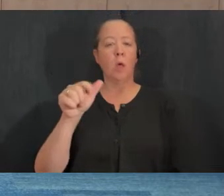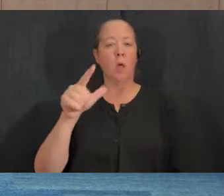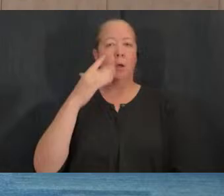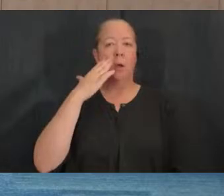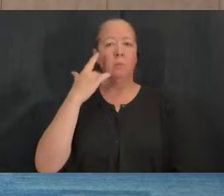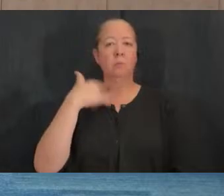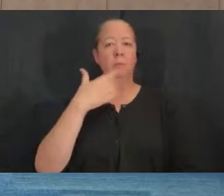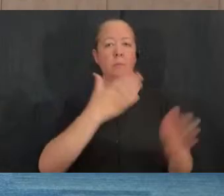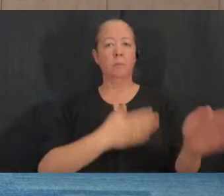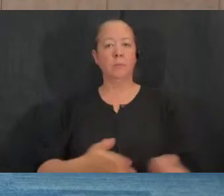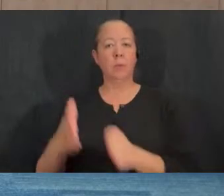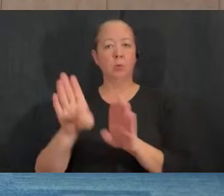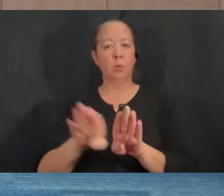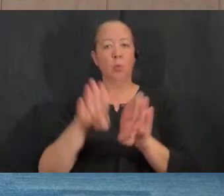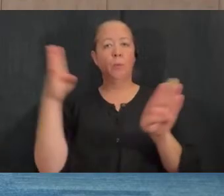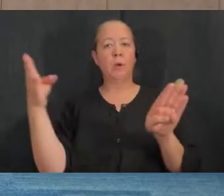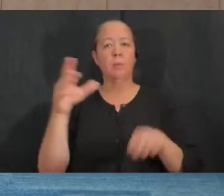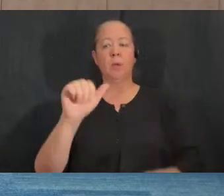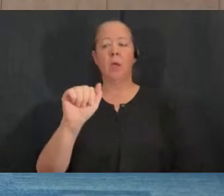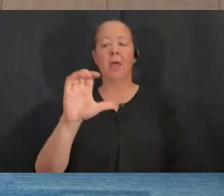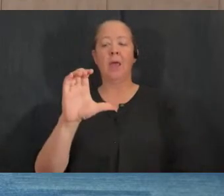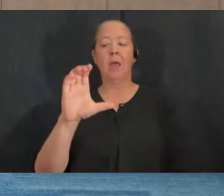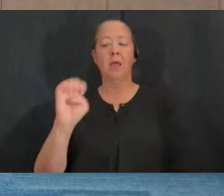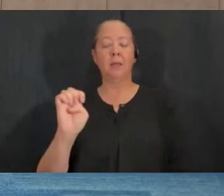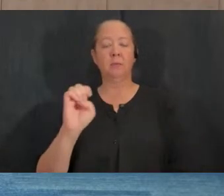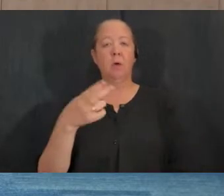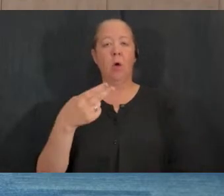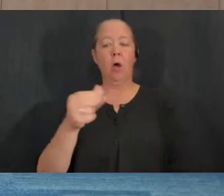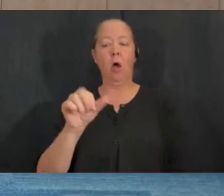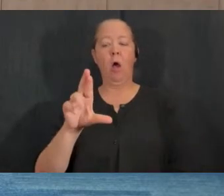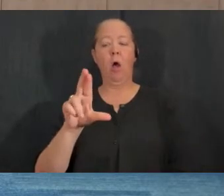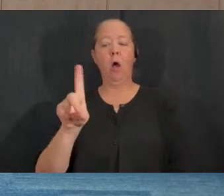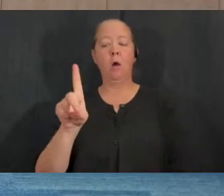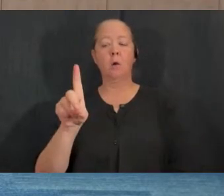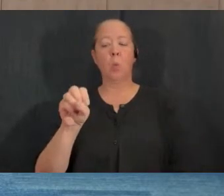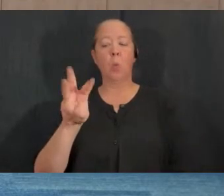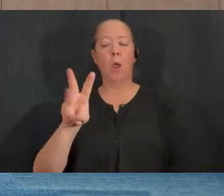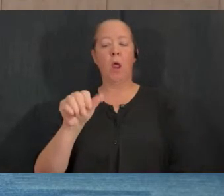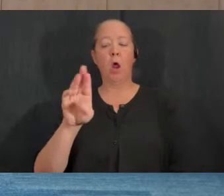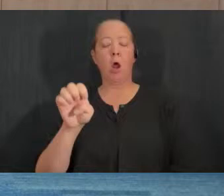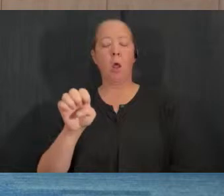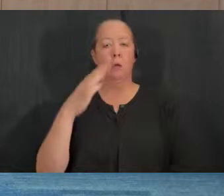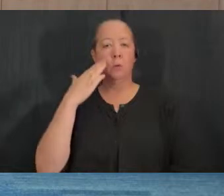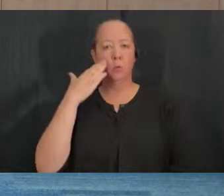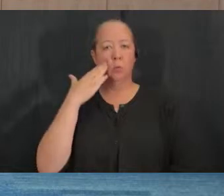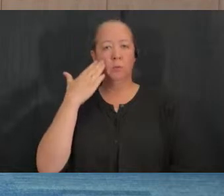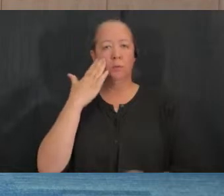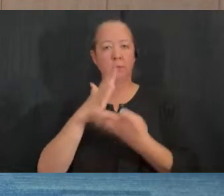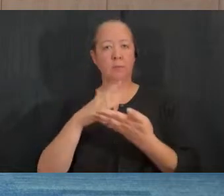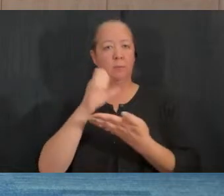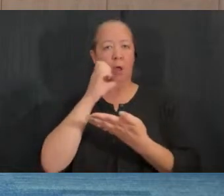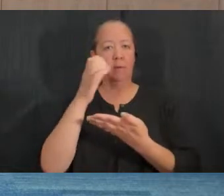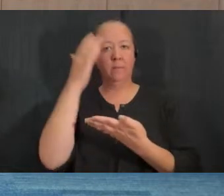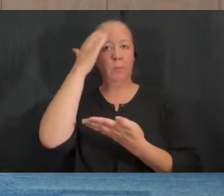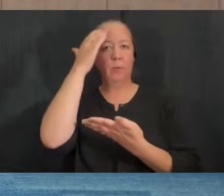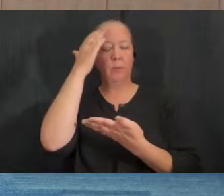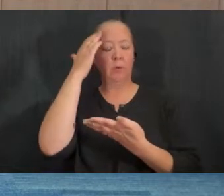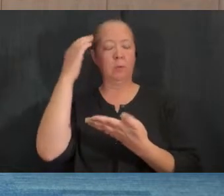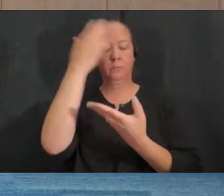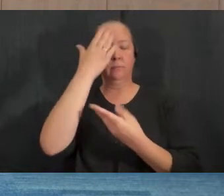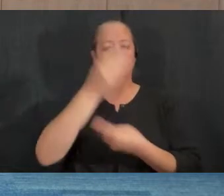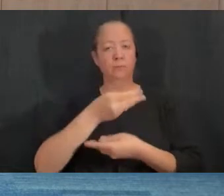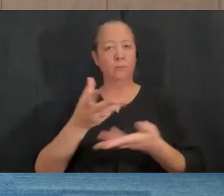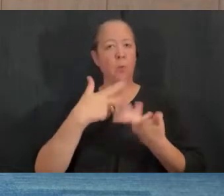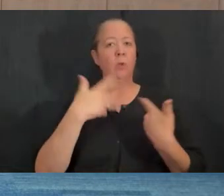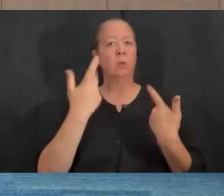Hardware. Some of the key things I want to get across about that is that all Ace Hardware stores are independently owned and